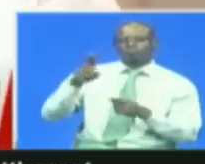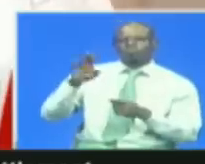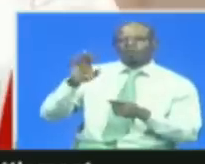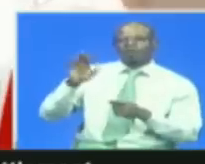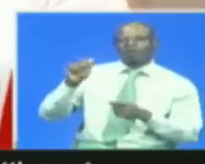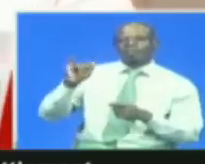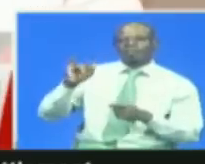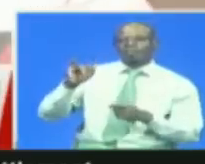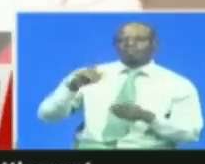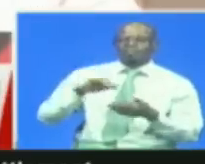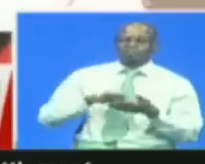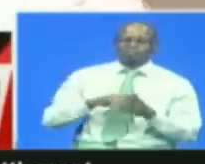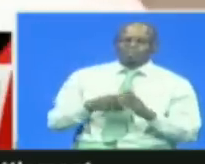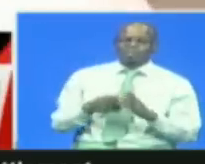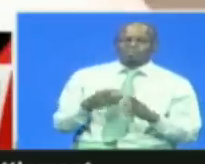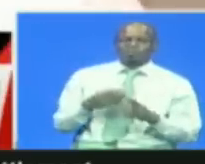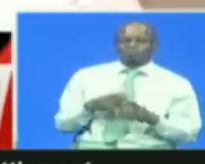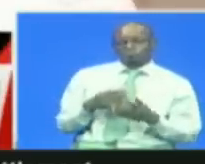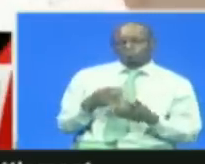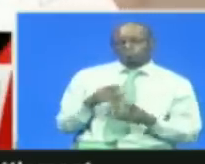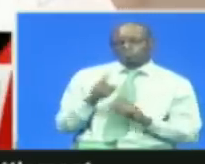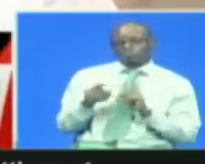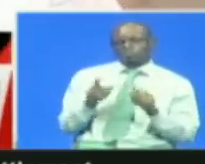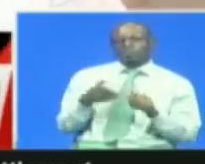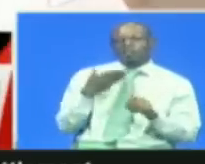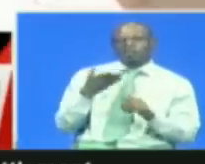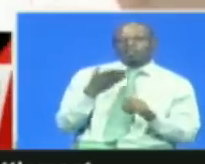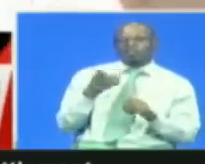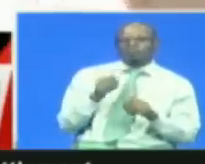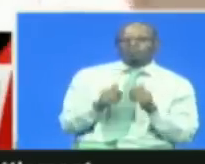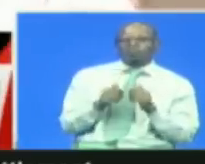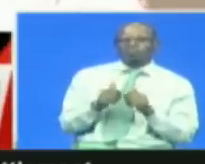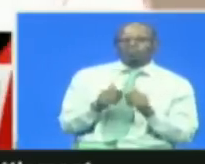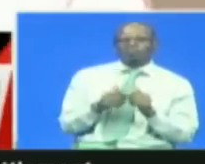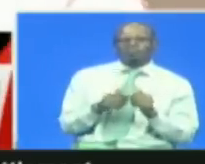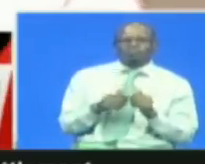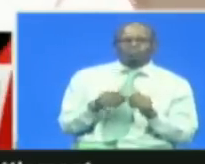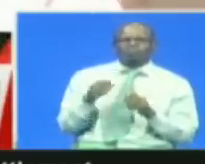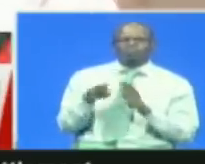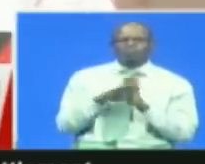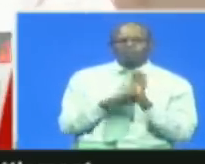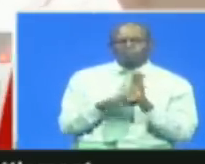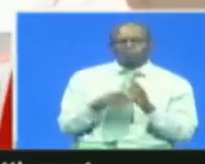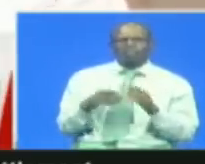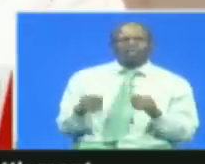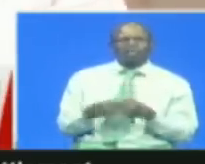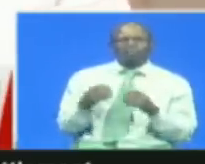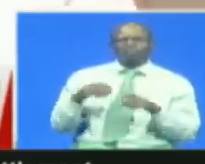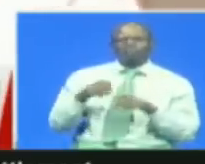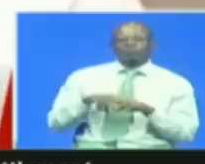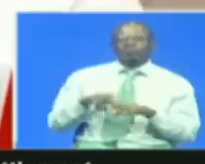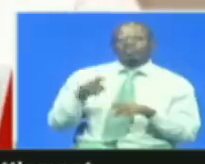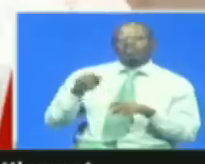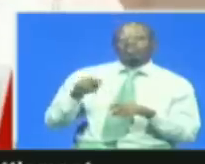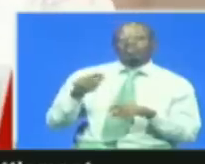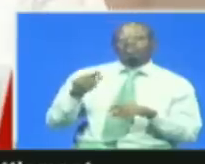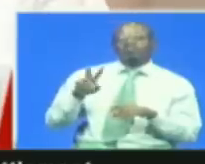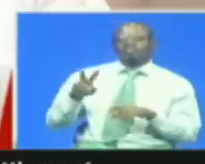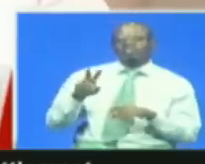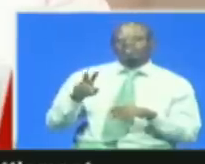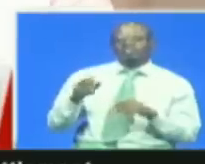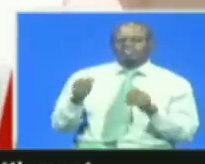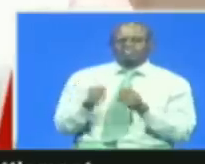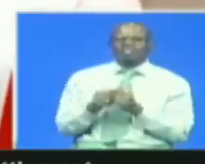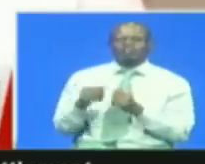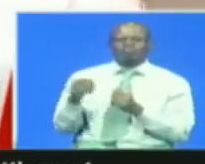The question that I answered was, which show always airs on NTV at 10 p.m. And it's The Trend. The